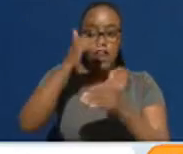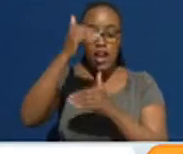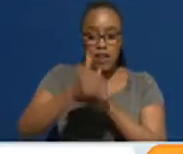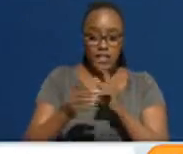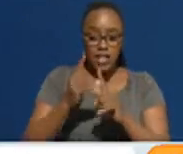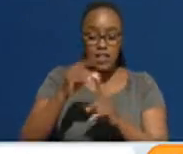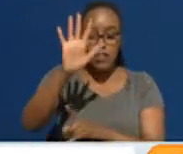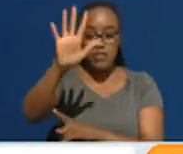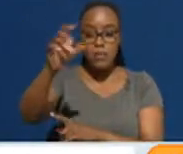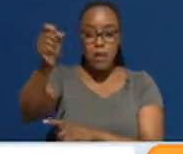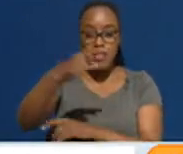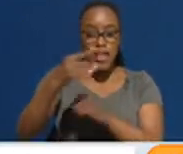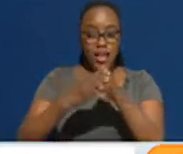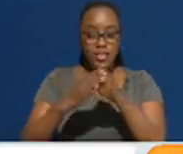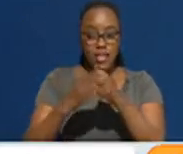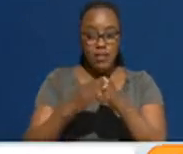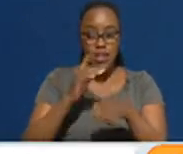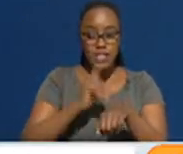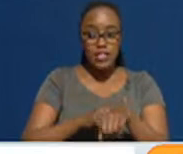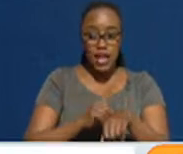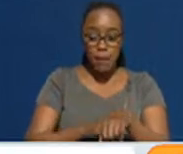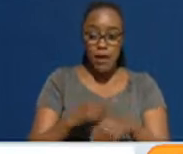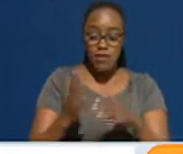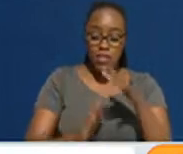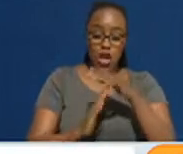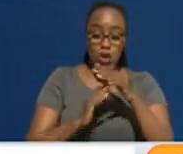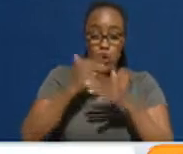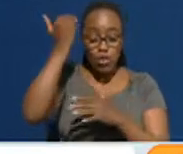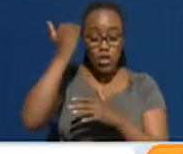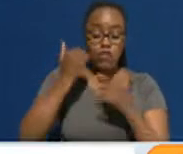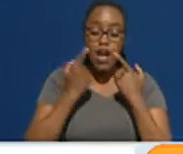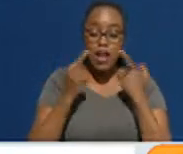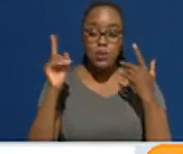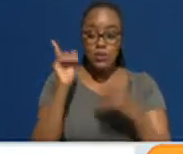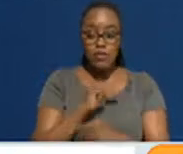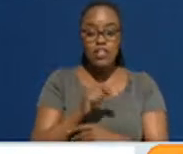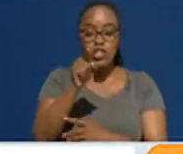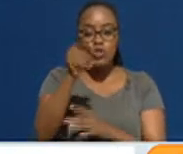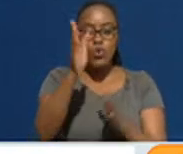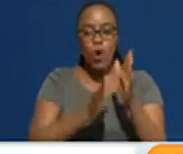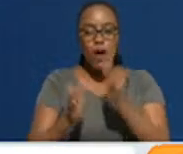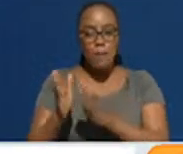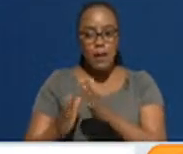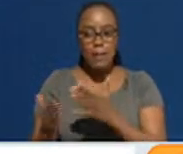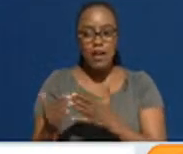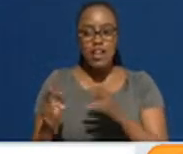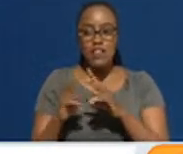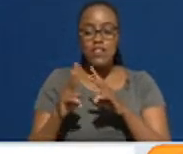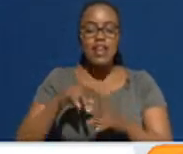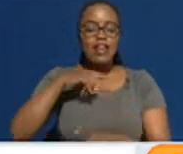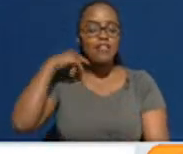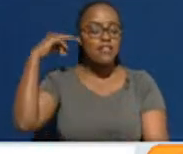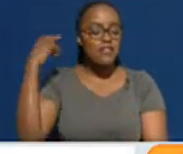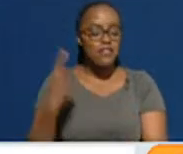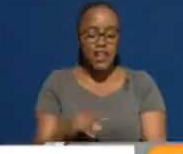5th of September, when the verdict of the Supreme Court is read out. Just prepare to our very strange